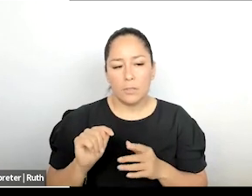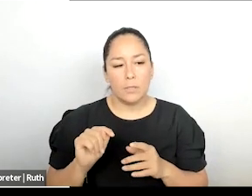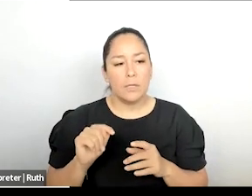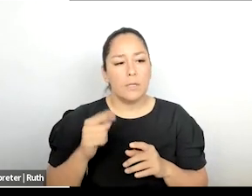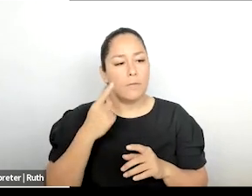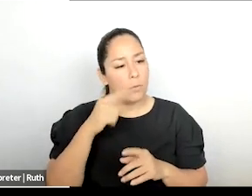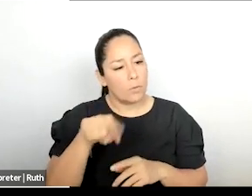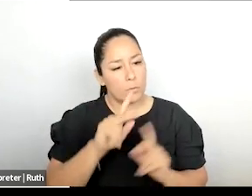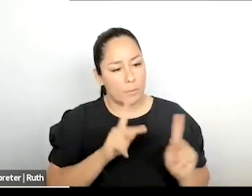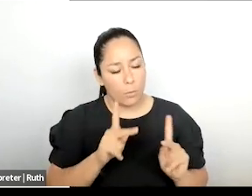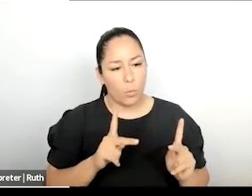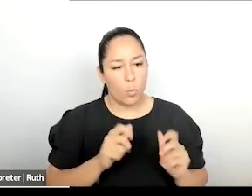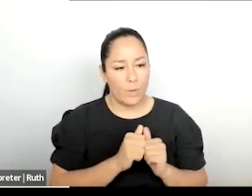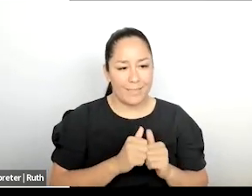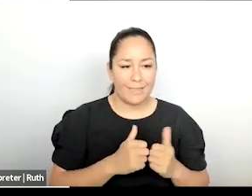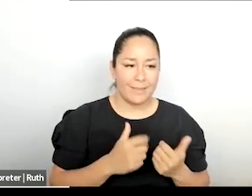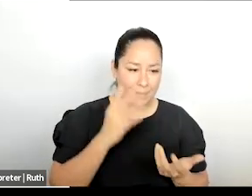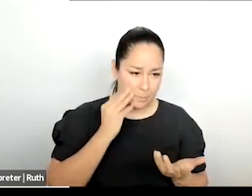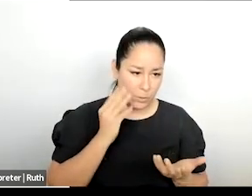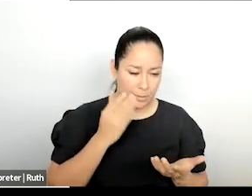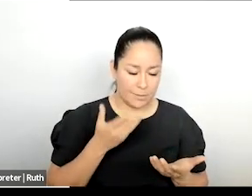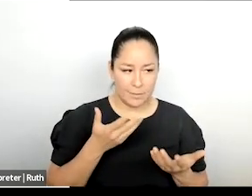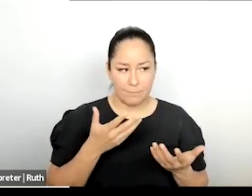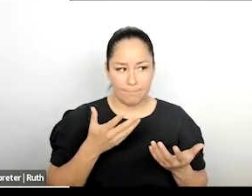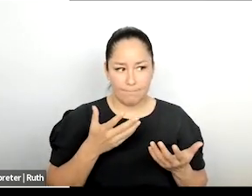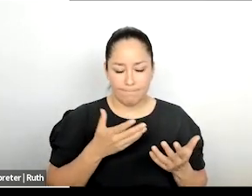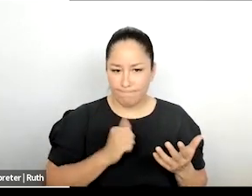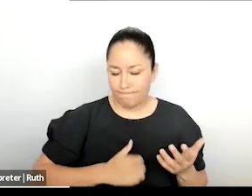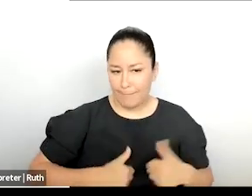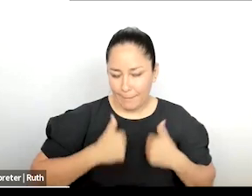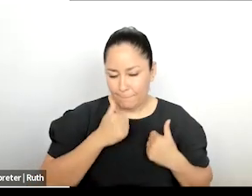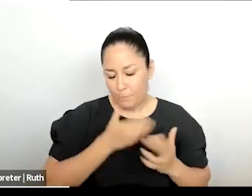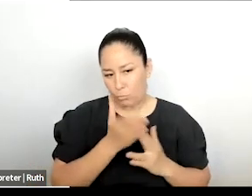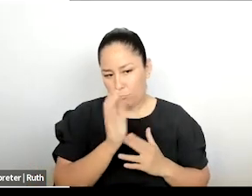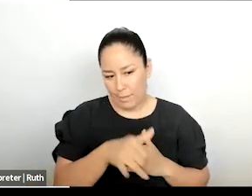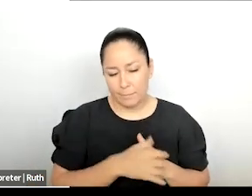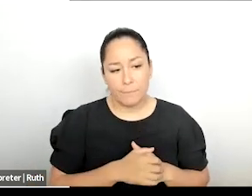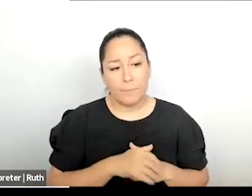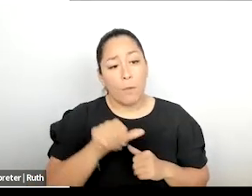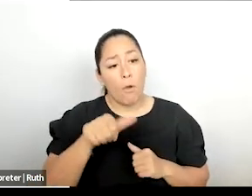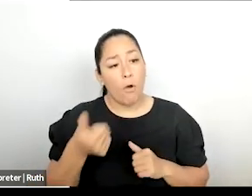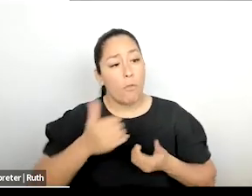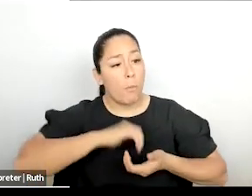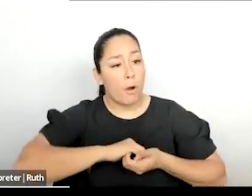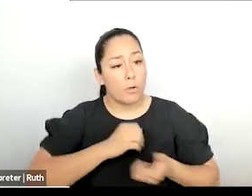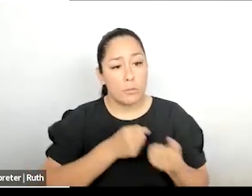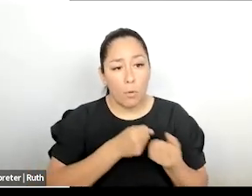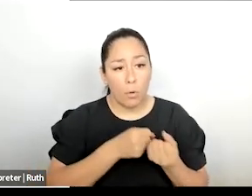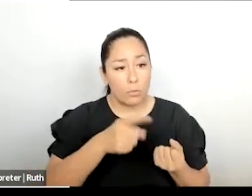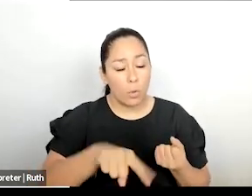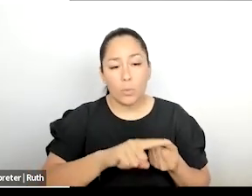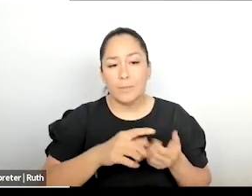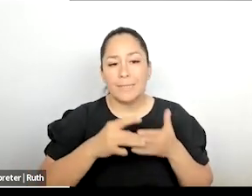living experience. Ultimately, for partners who are working to support community leadership, their purpose is